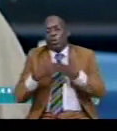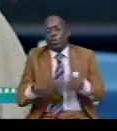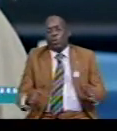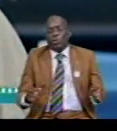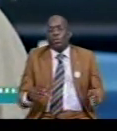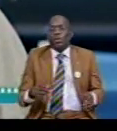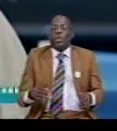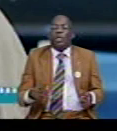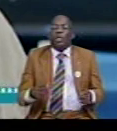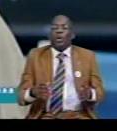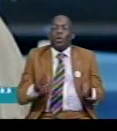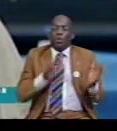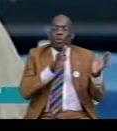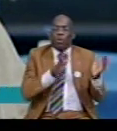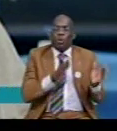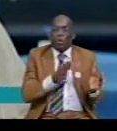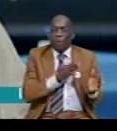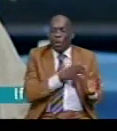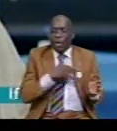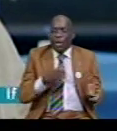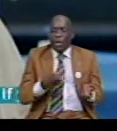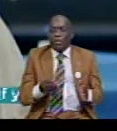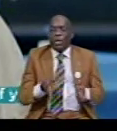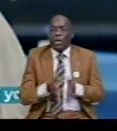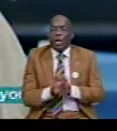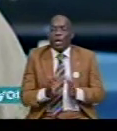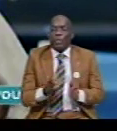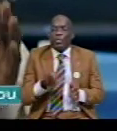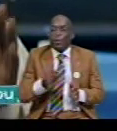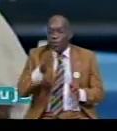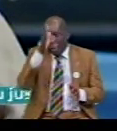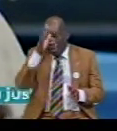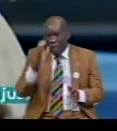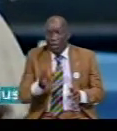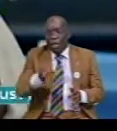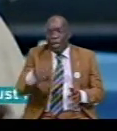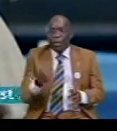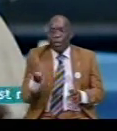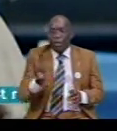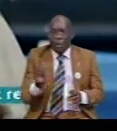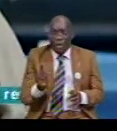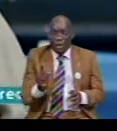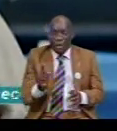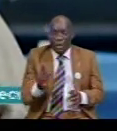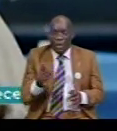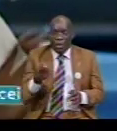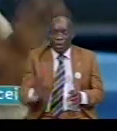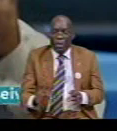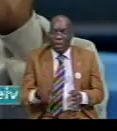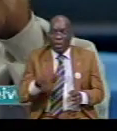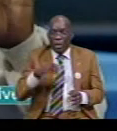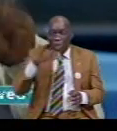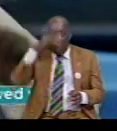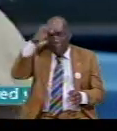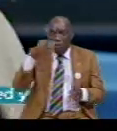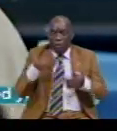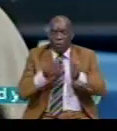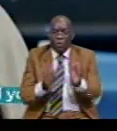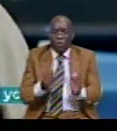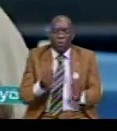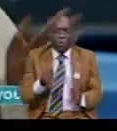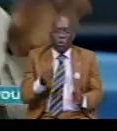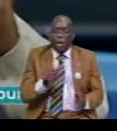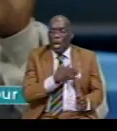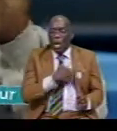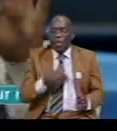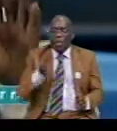I know myself. I asked my father, but he could not explain. Anywhere I go, that man follow me. Sometimes I could not be alone in the room.